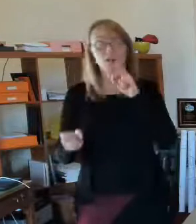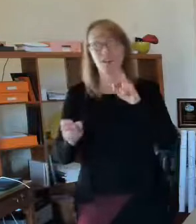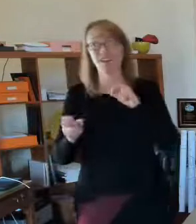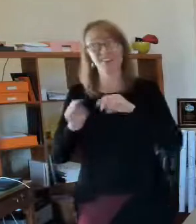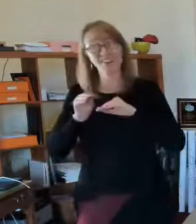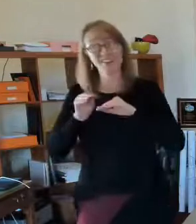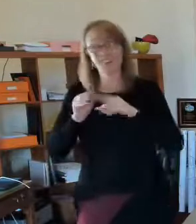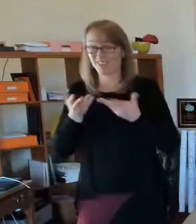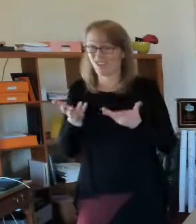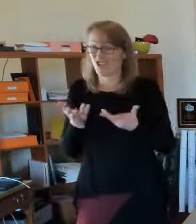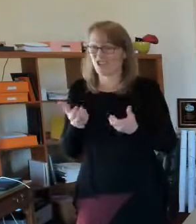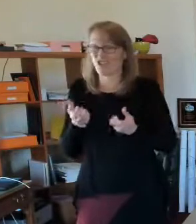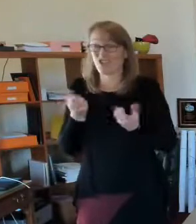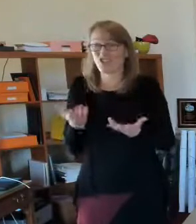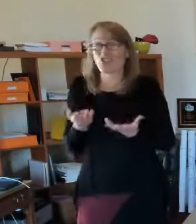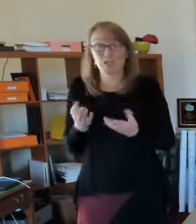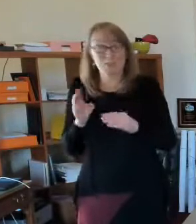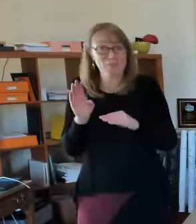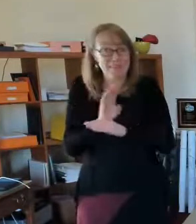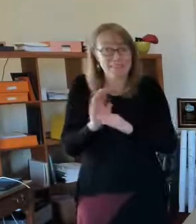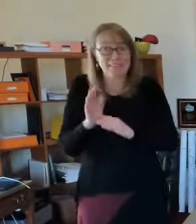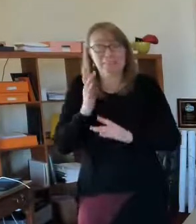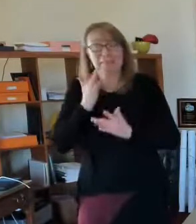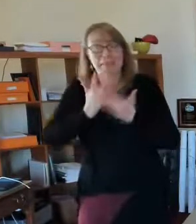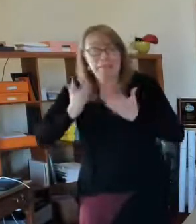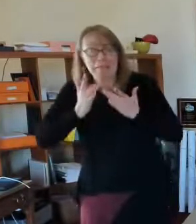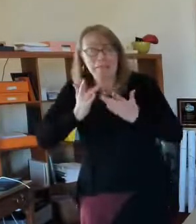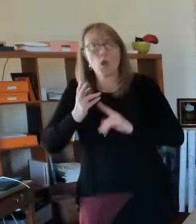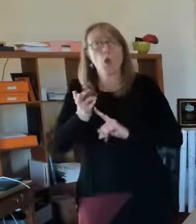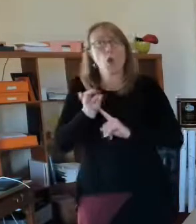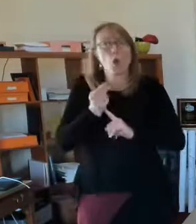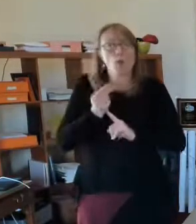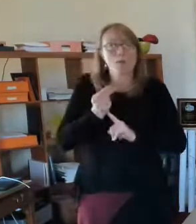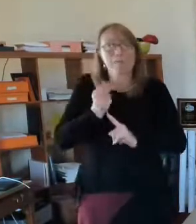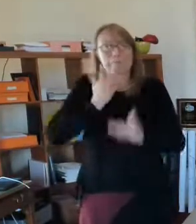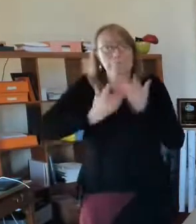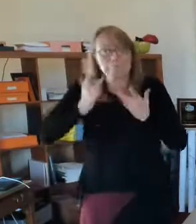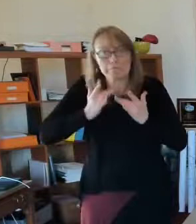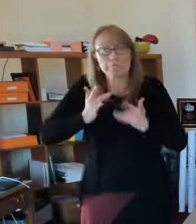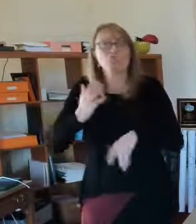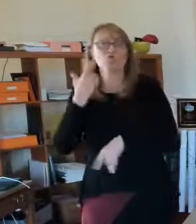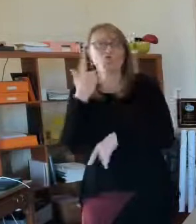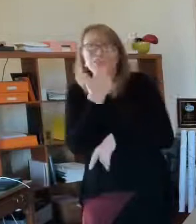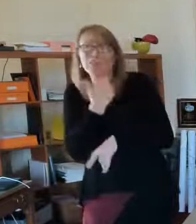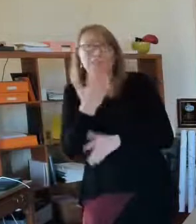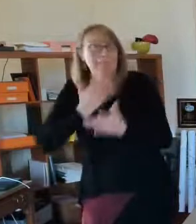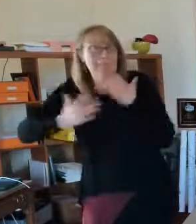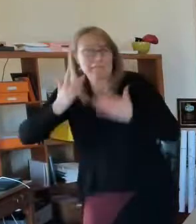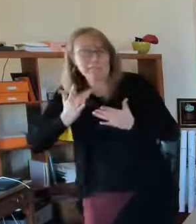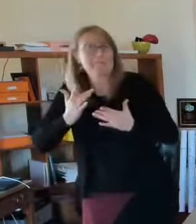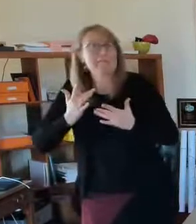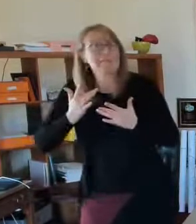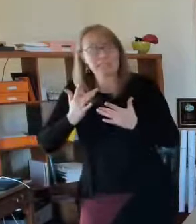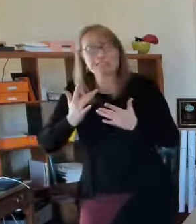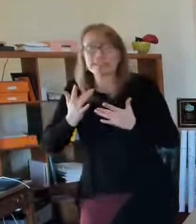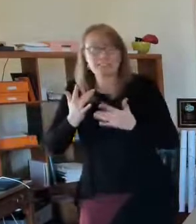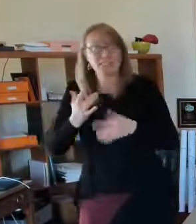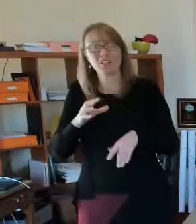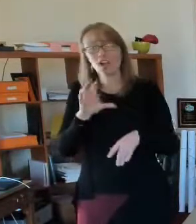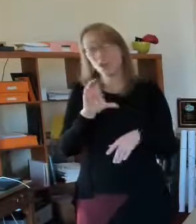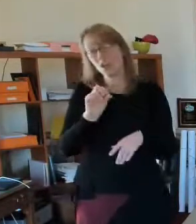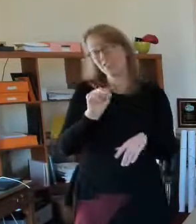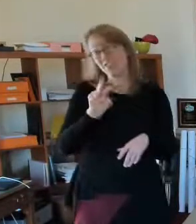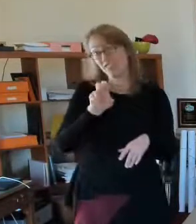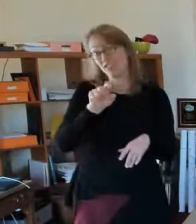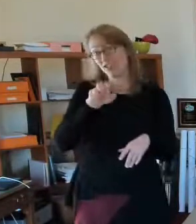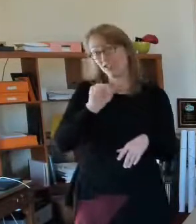industry has just been devastated. Hotels are devastated. Restaurants are devastated. Our convention center hasn't had a convention in 8